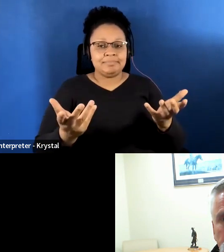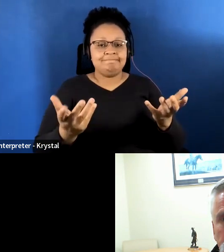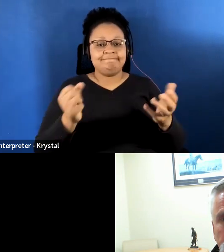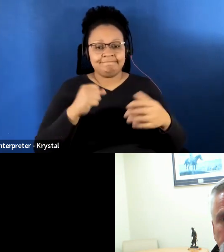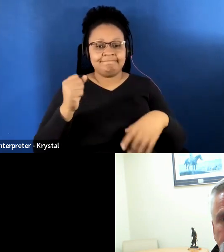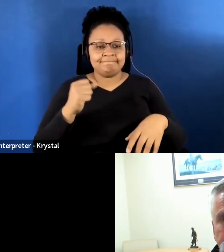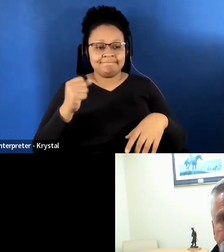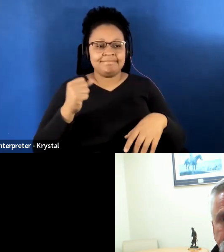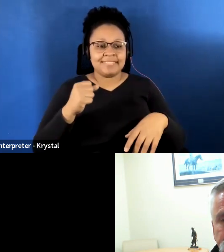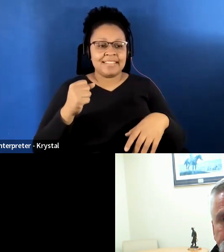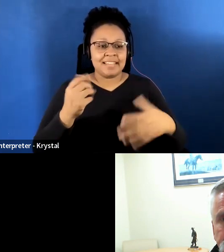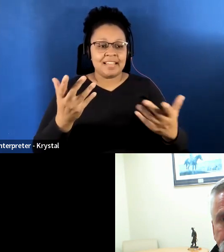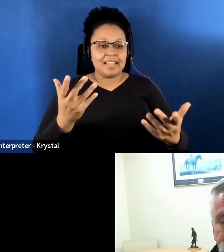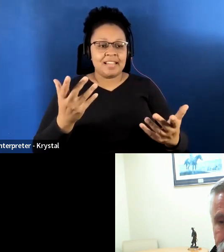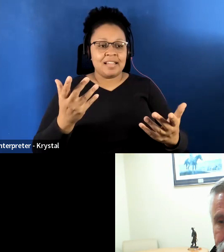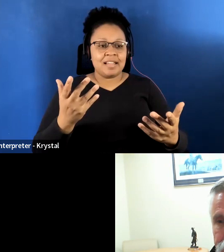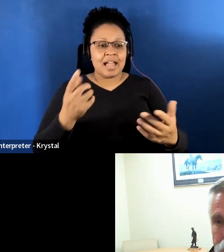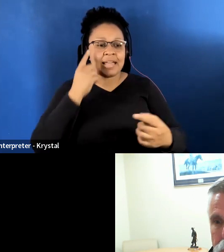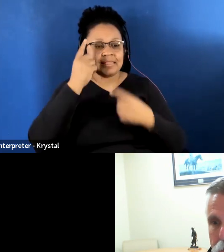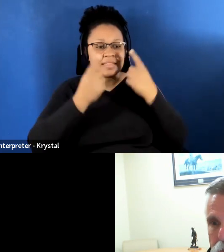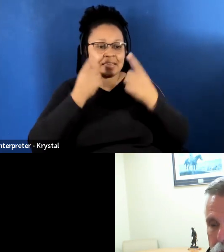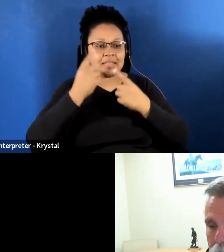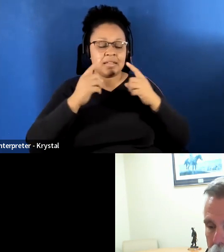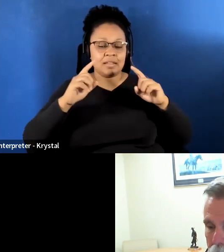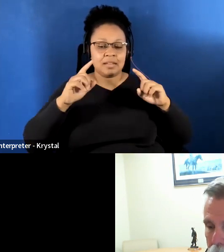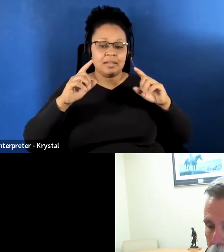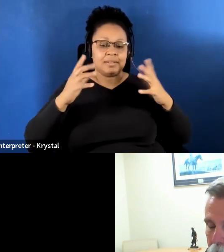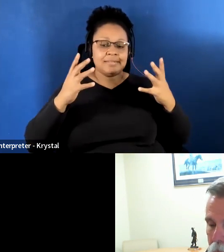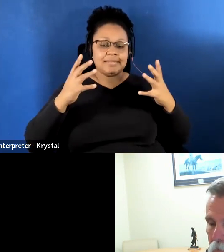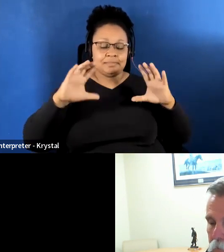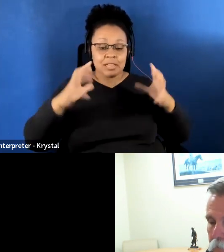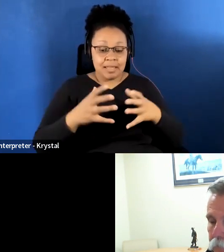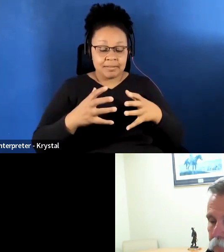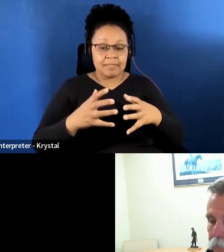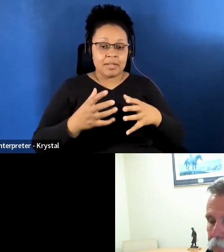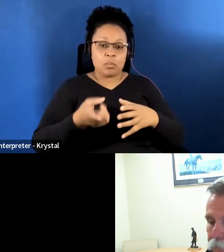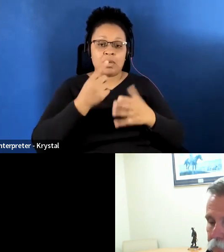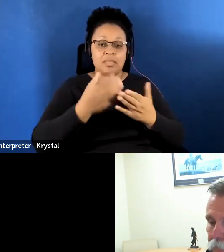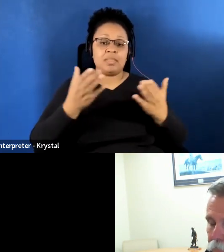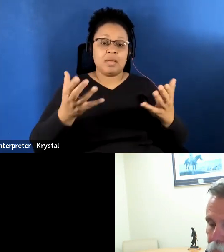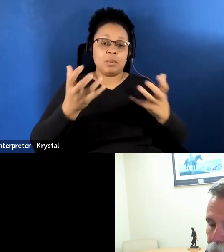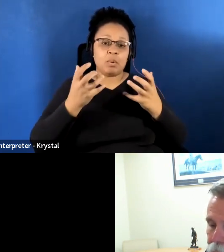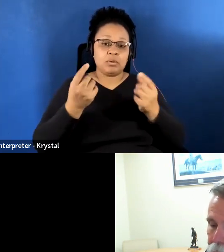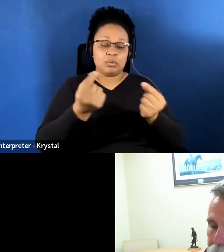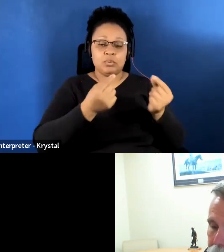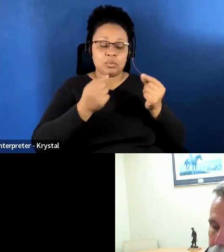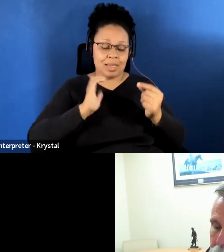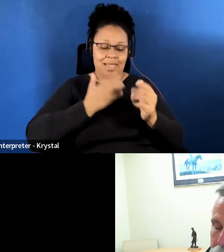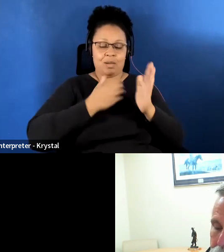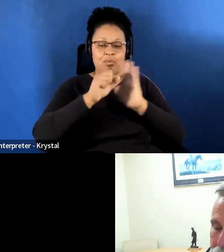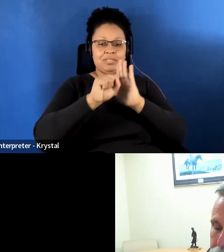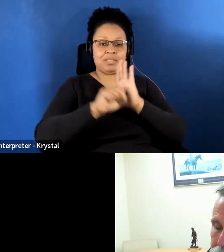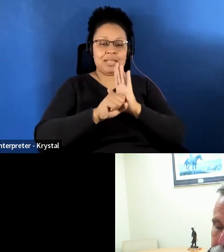Yes. I think collectively, one of the things we're trying to do in our state, and I don't